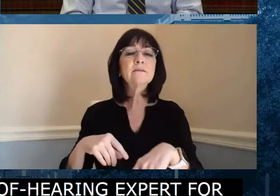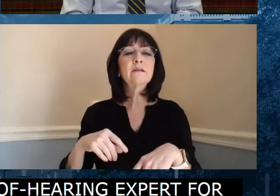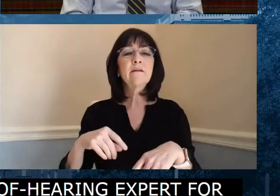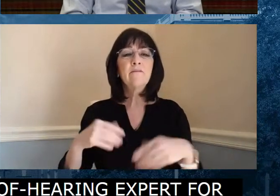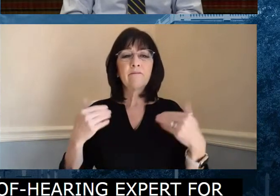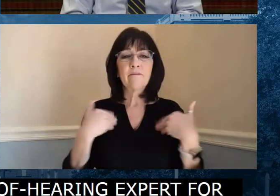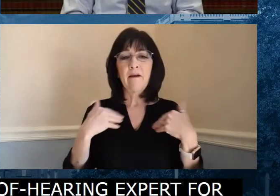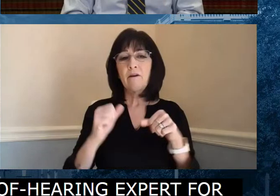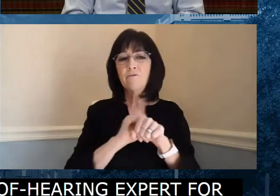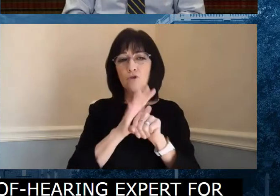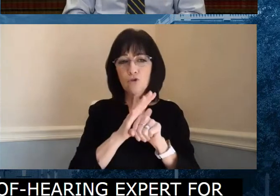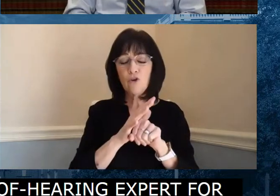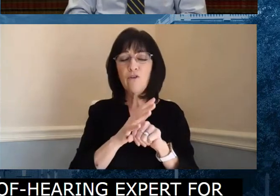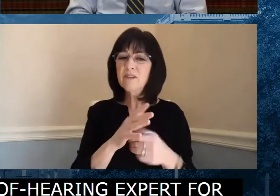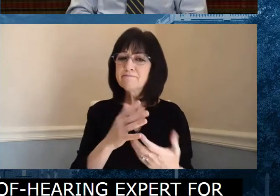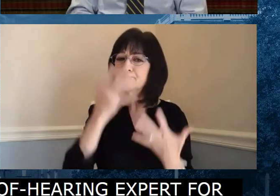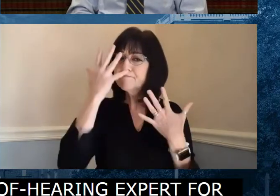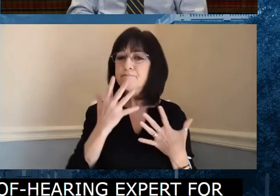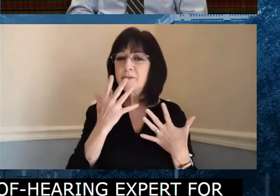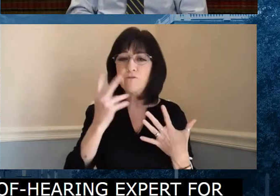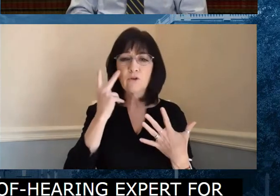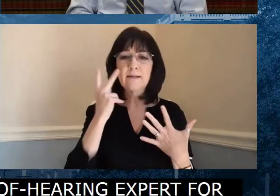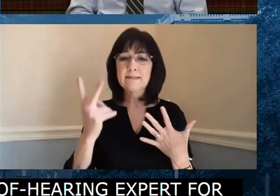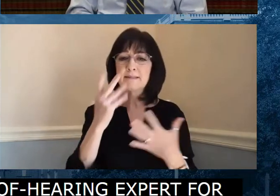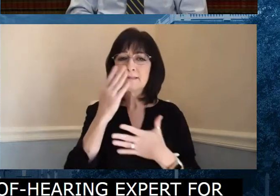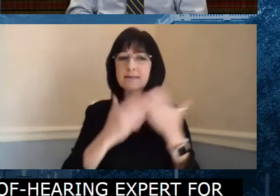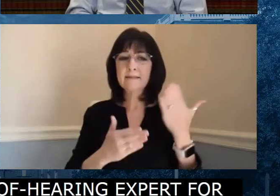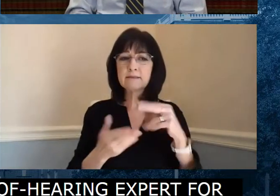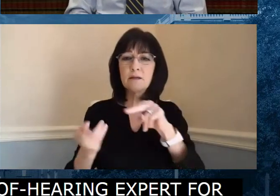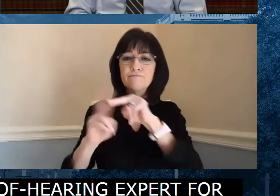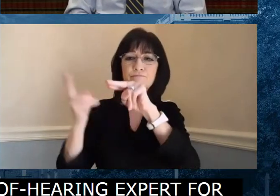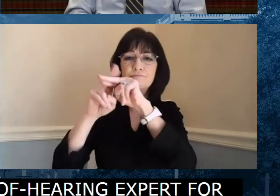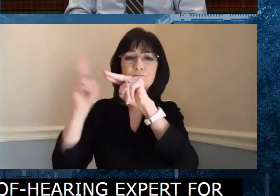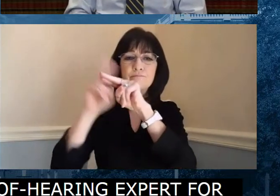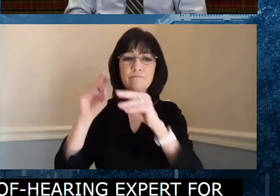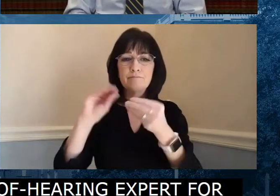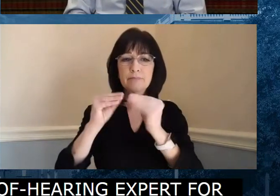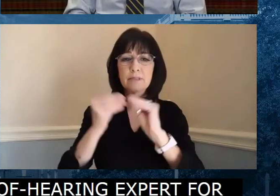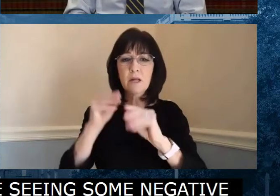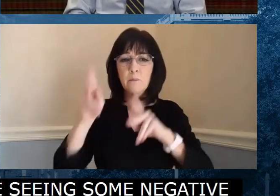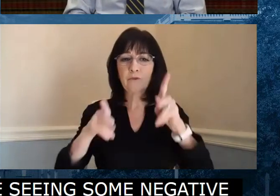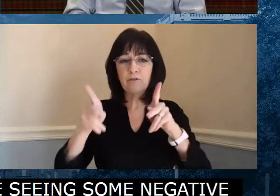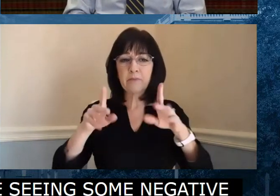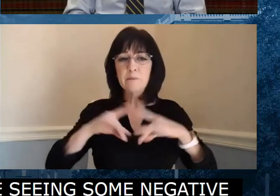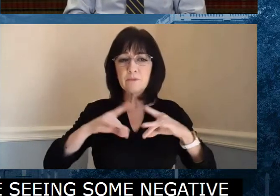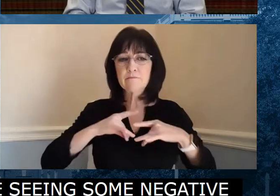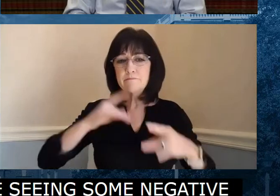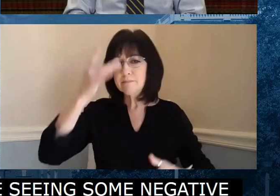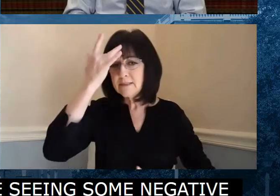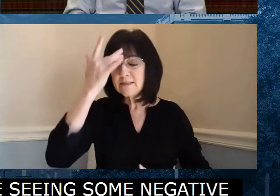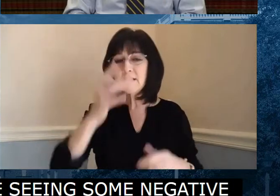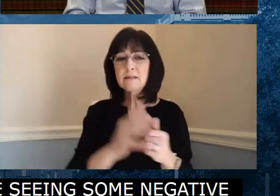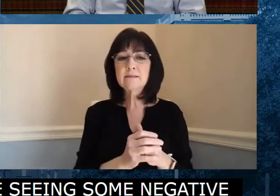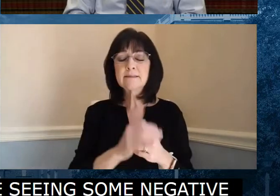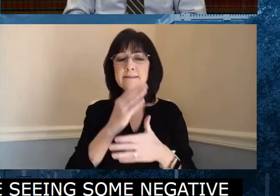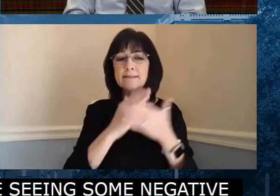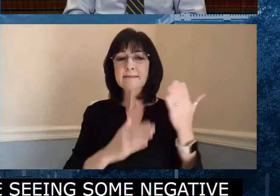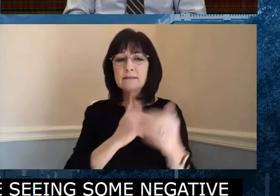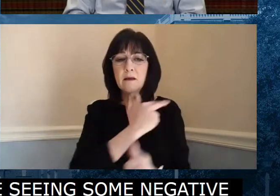trends, unfortunately. The number of hospitalizations, which are flattening out a little bit, but continuing to